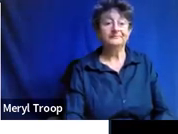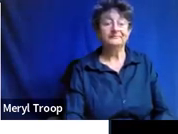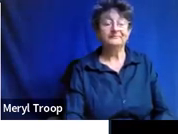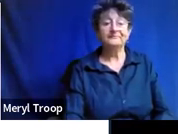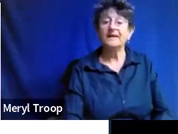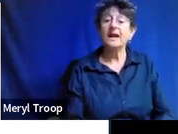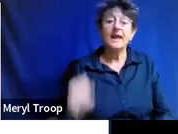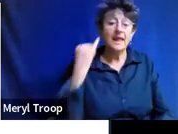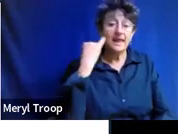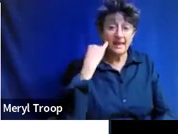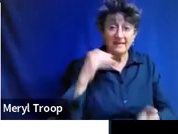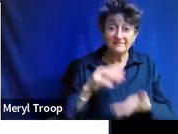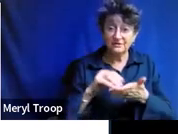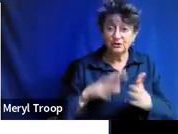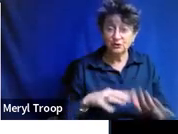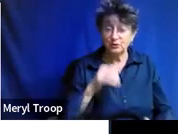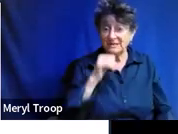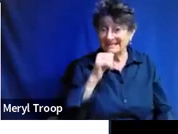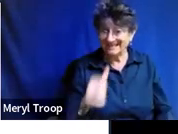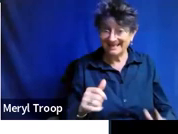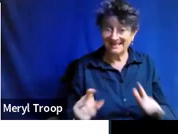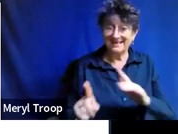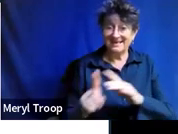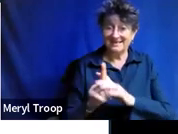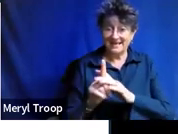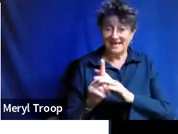if they did not, you want to,